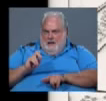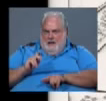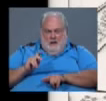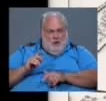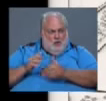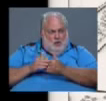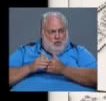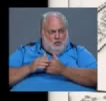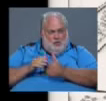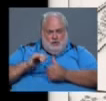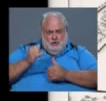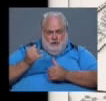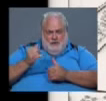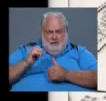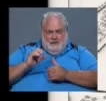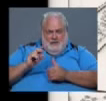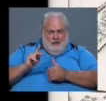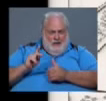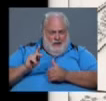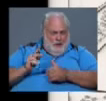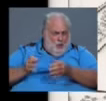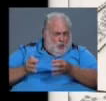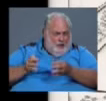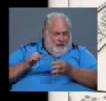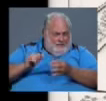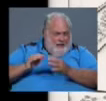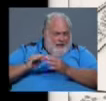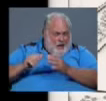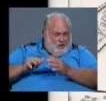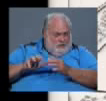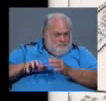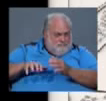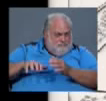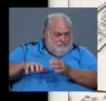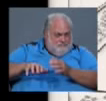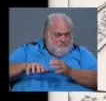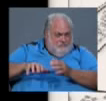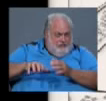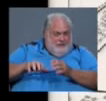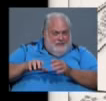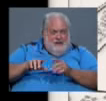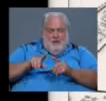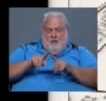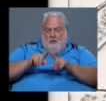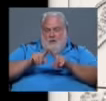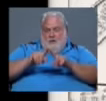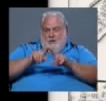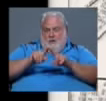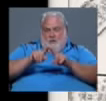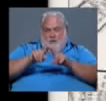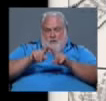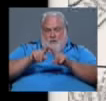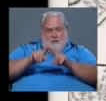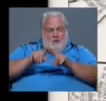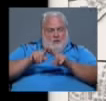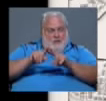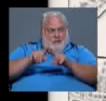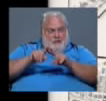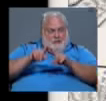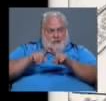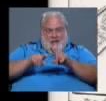JECK court, are those houses in there? And then on down, Scott, can you go up a little